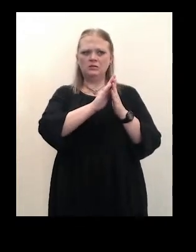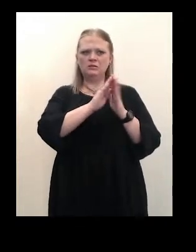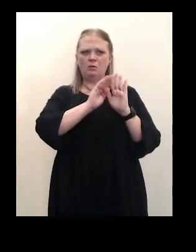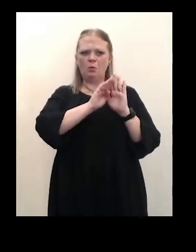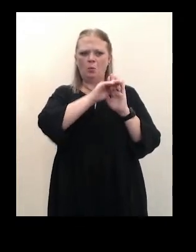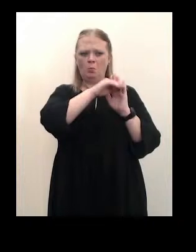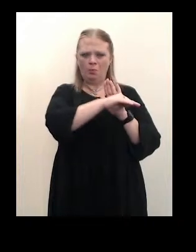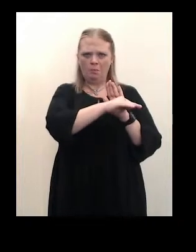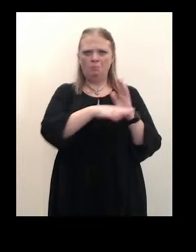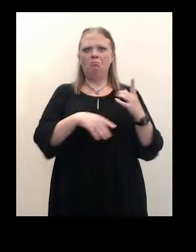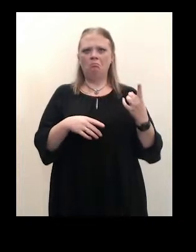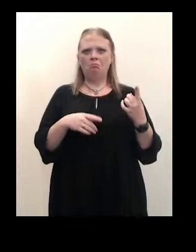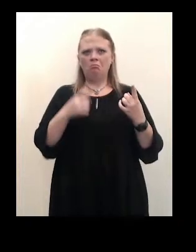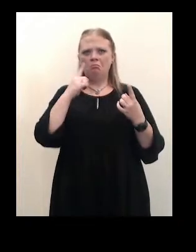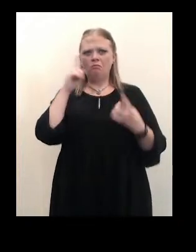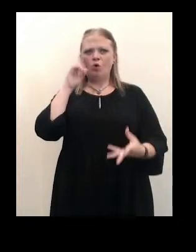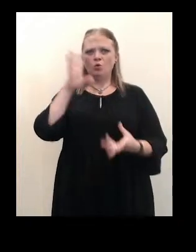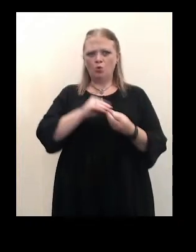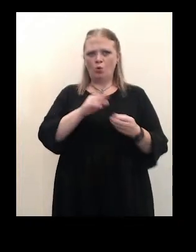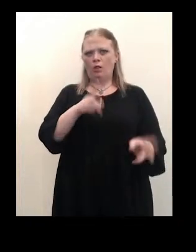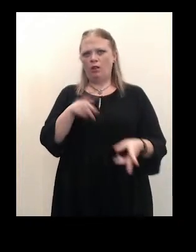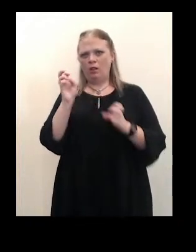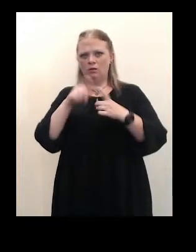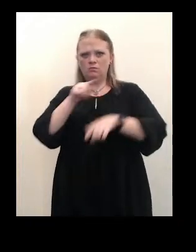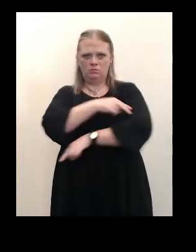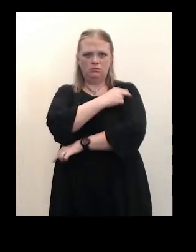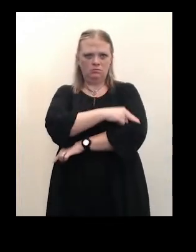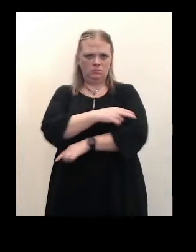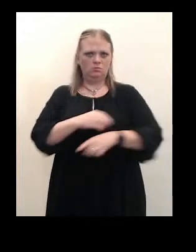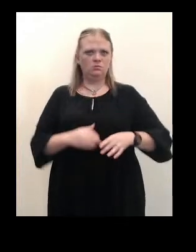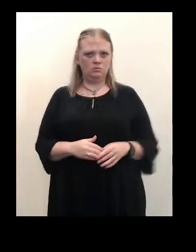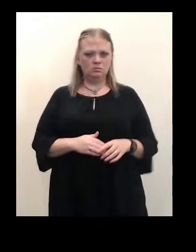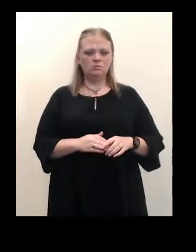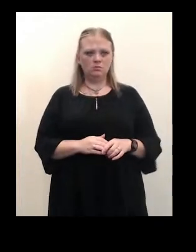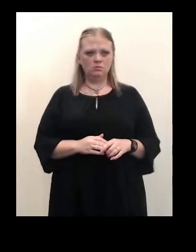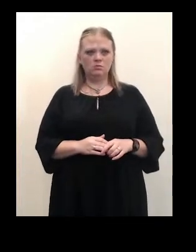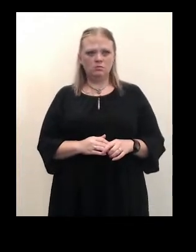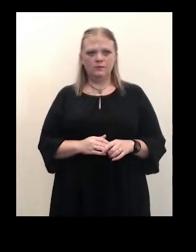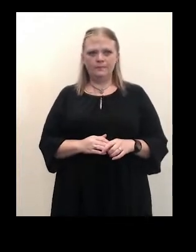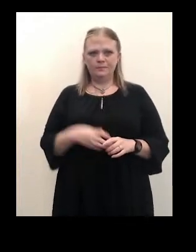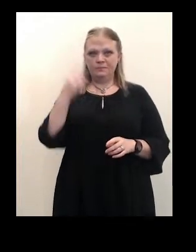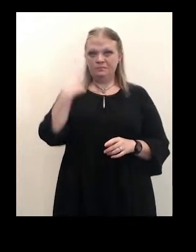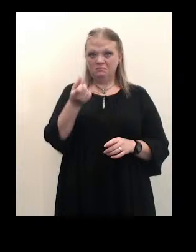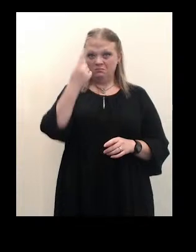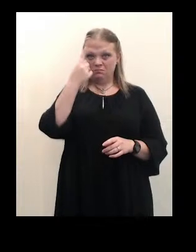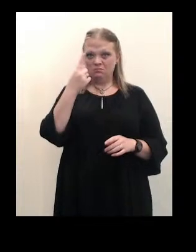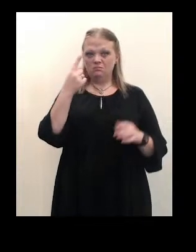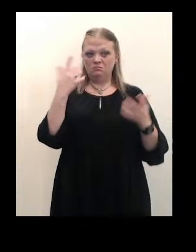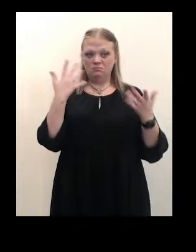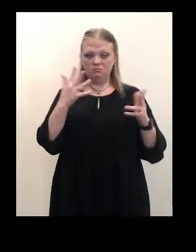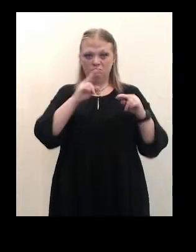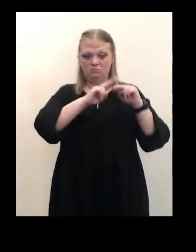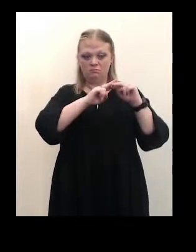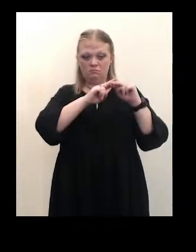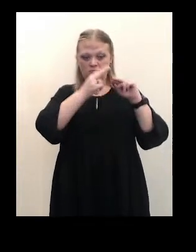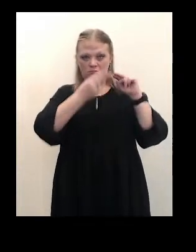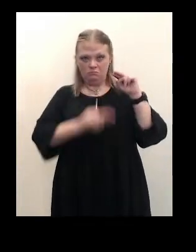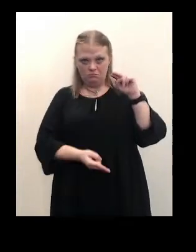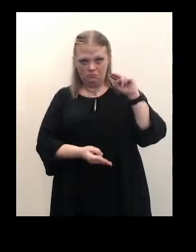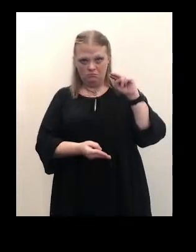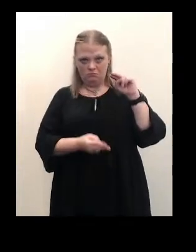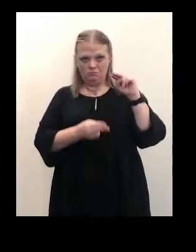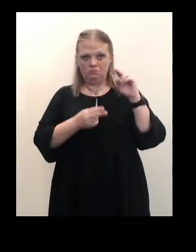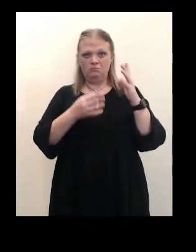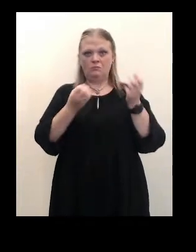total hospitalized in the last 2 weeks. You will note that there has been a decline in the number of people in ICU